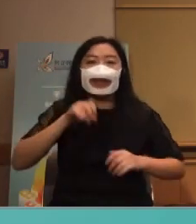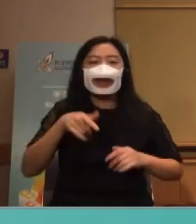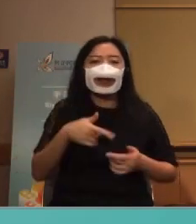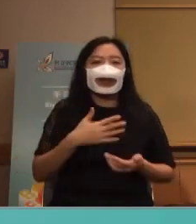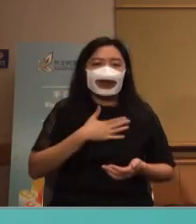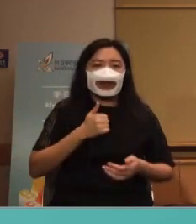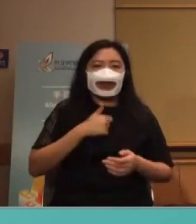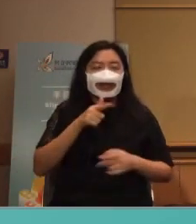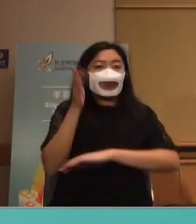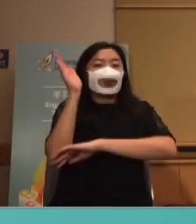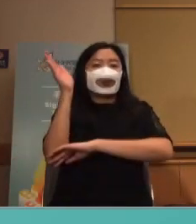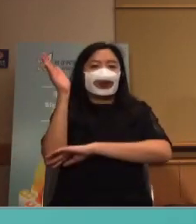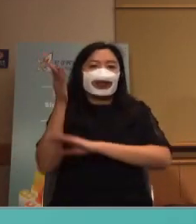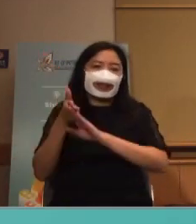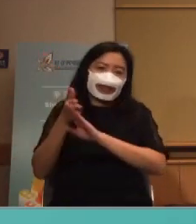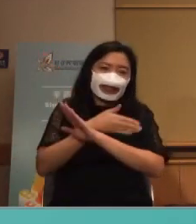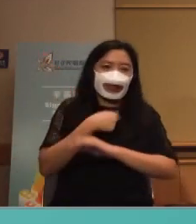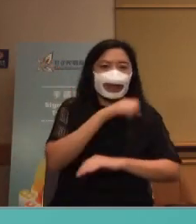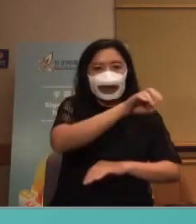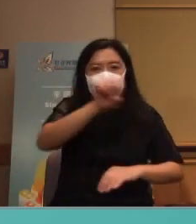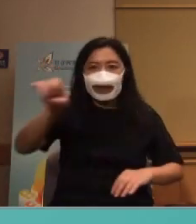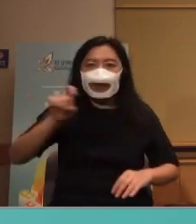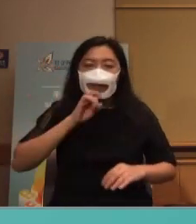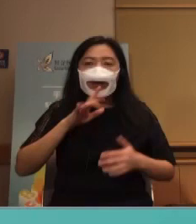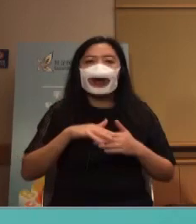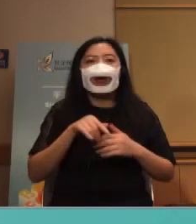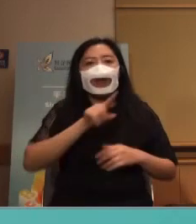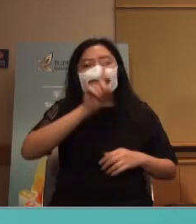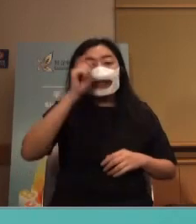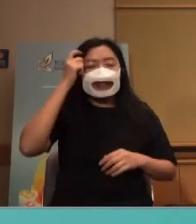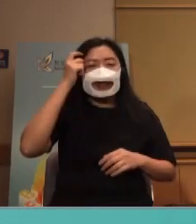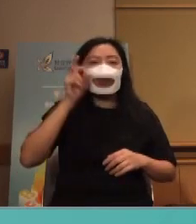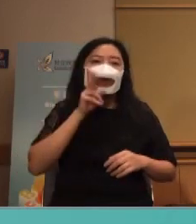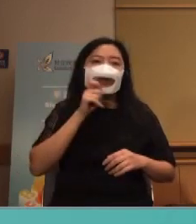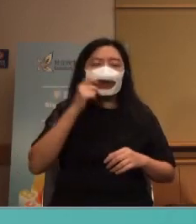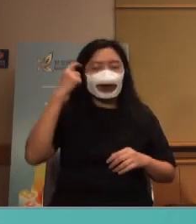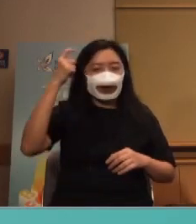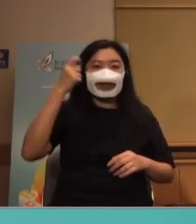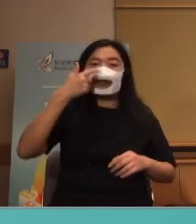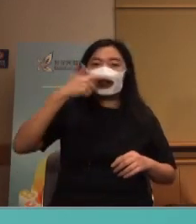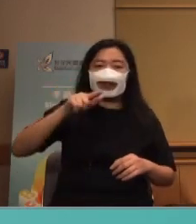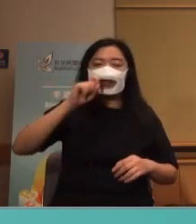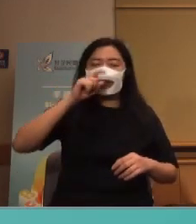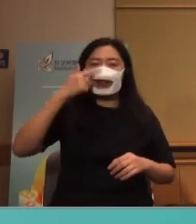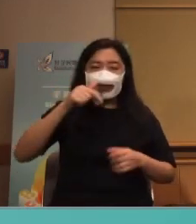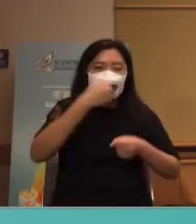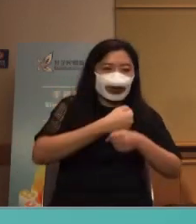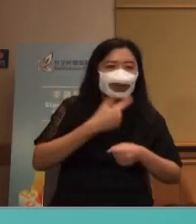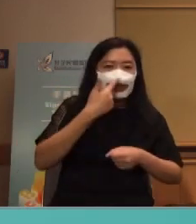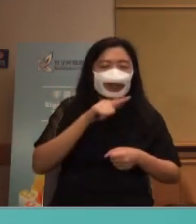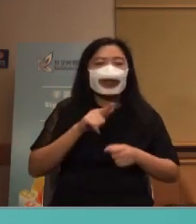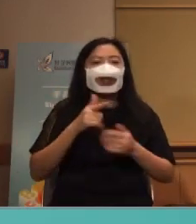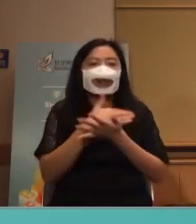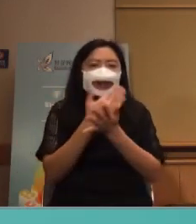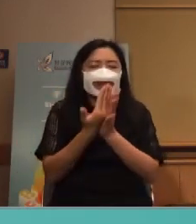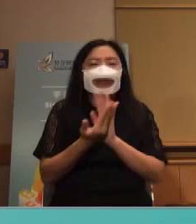We all know that the adoption of new ideas, new concepts, and products take time. You know, as you know, in innovation, there's that